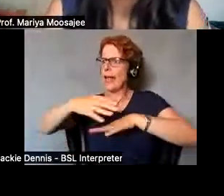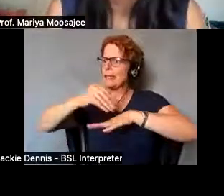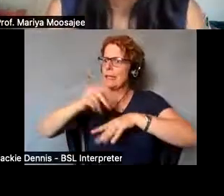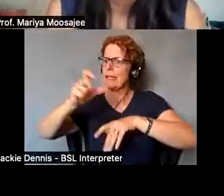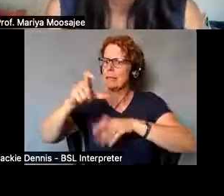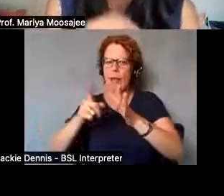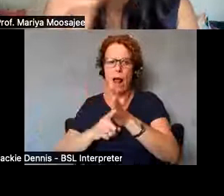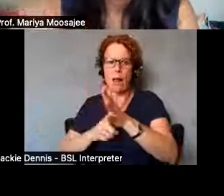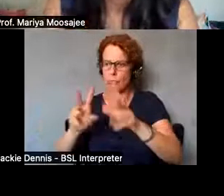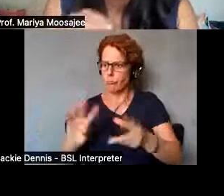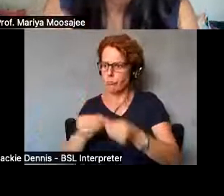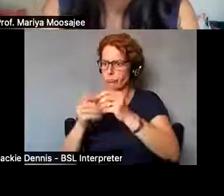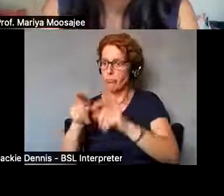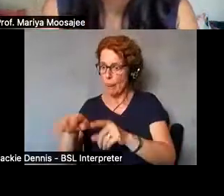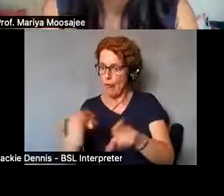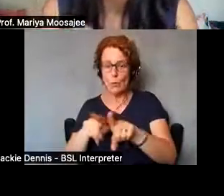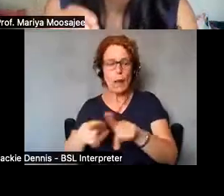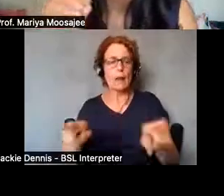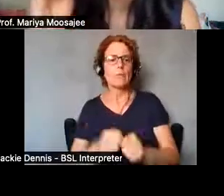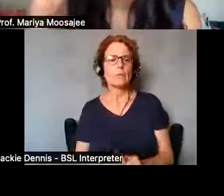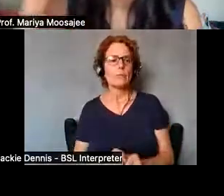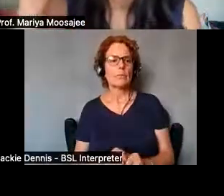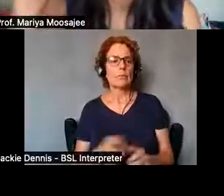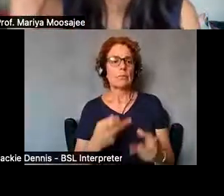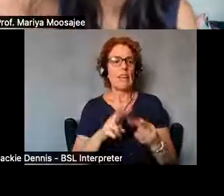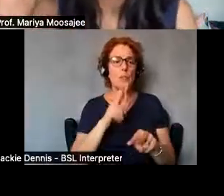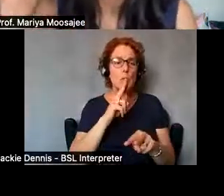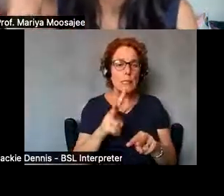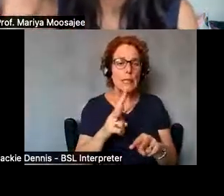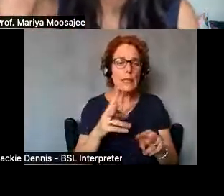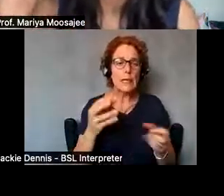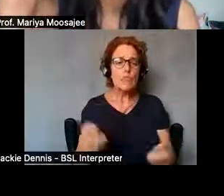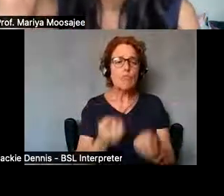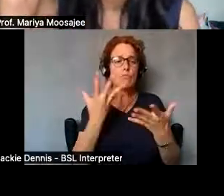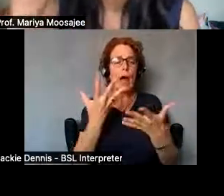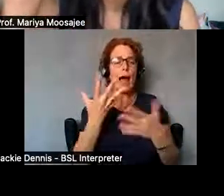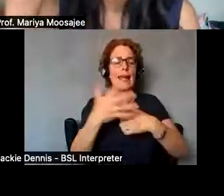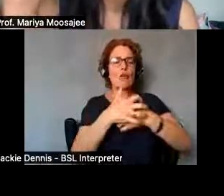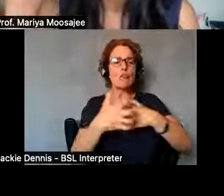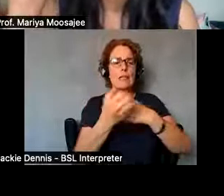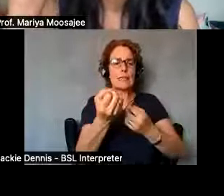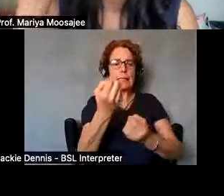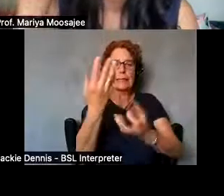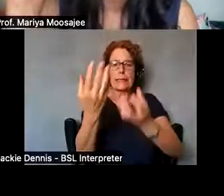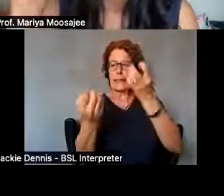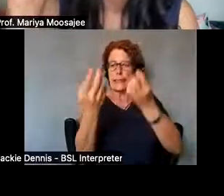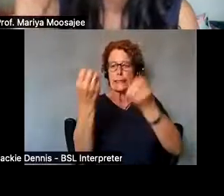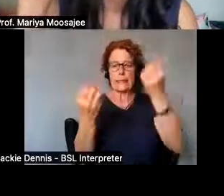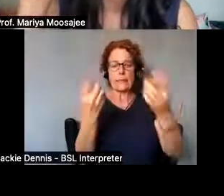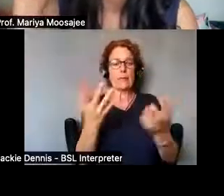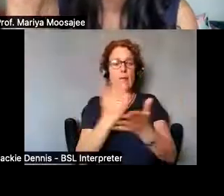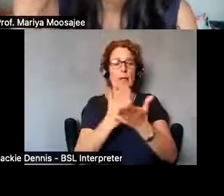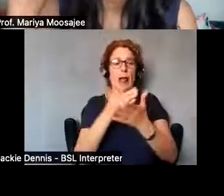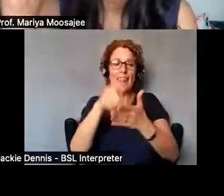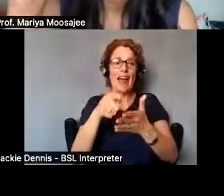just showing where, if for those of you who can see, there are these bright green cells, and that's actually where the usherin is